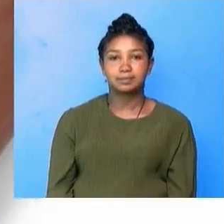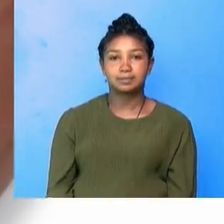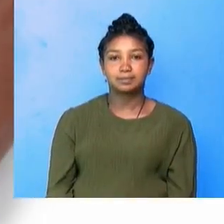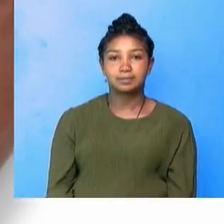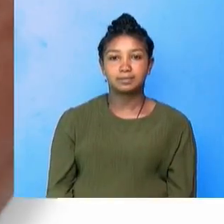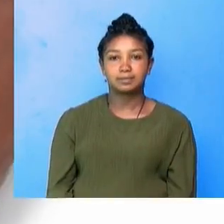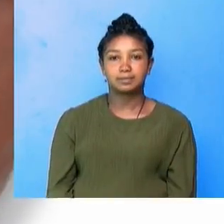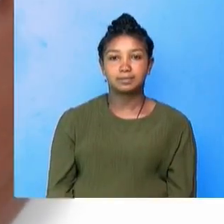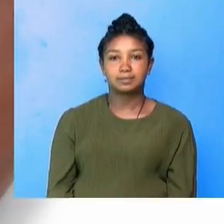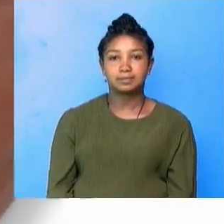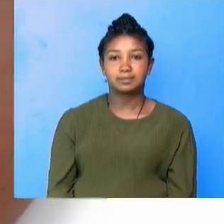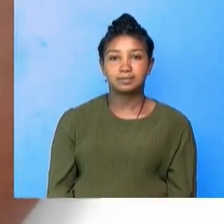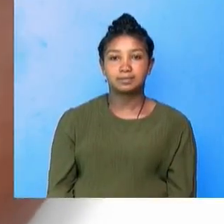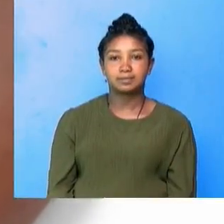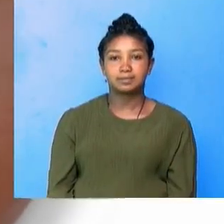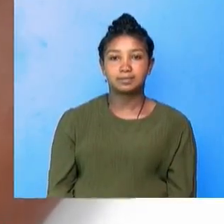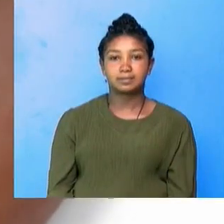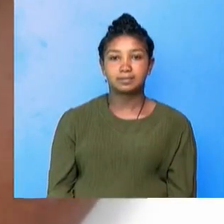meaning,